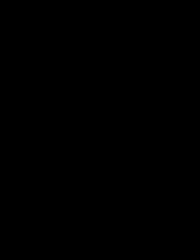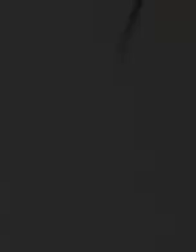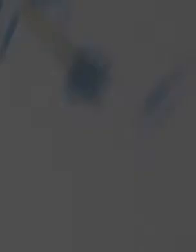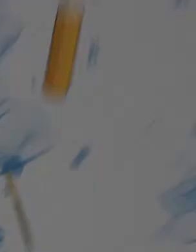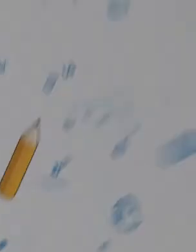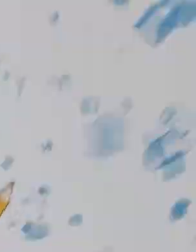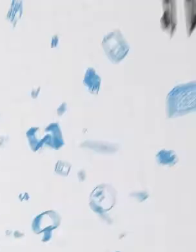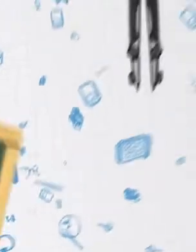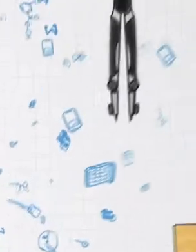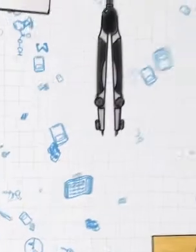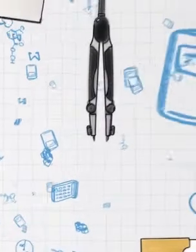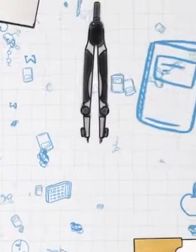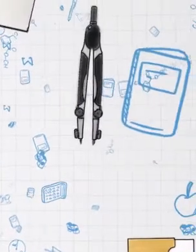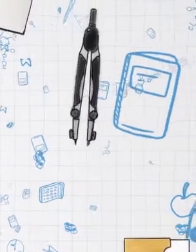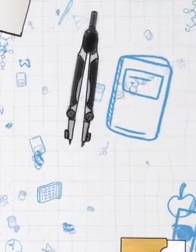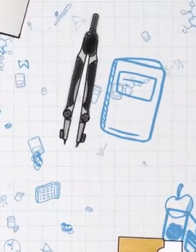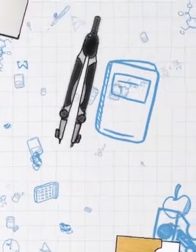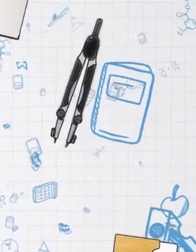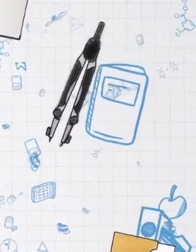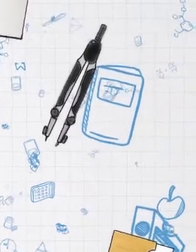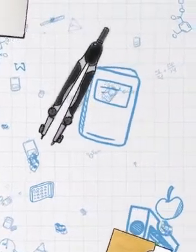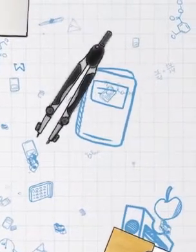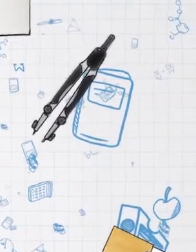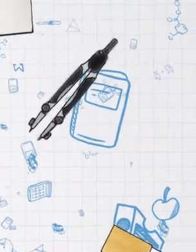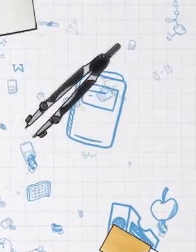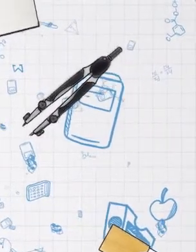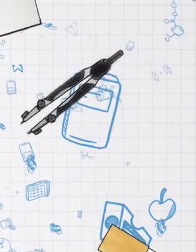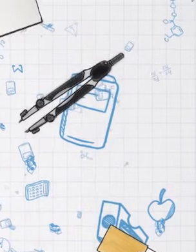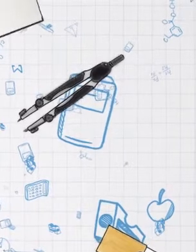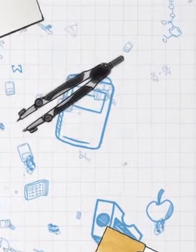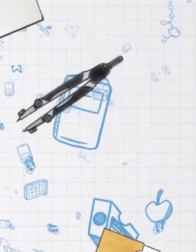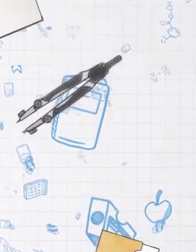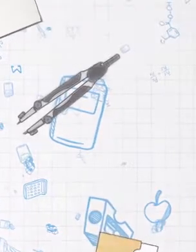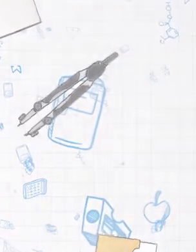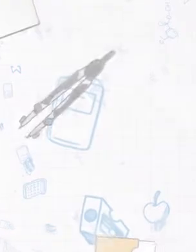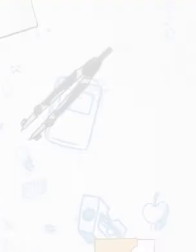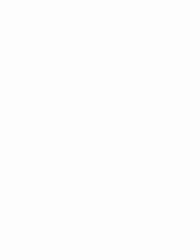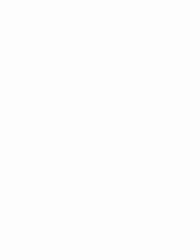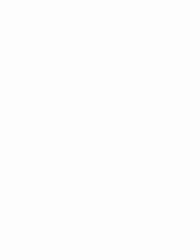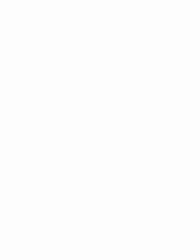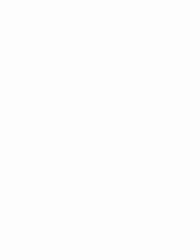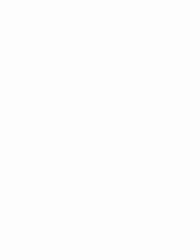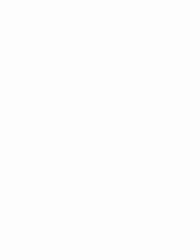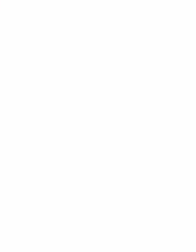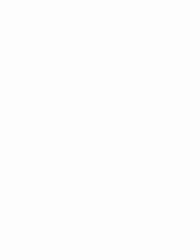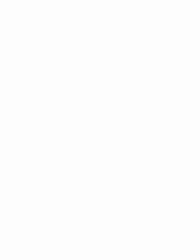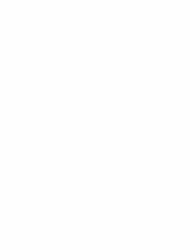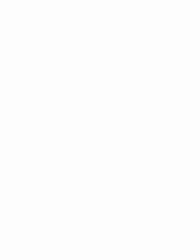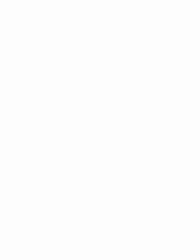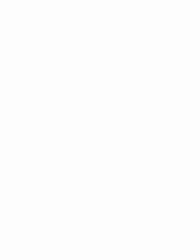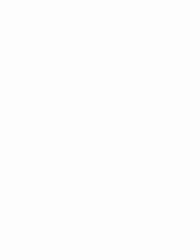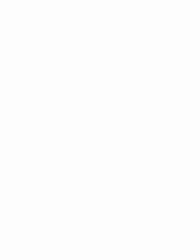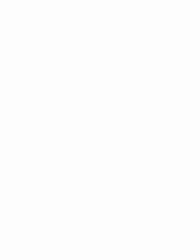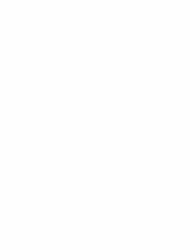to Thursday for pre-primary up until grade 3. The lessons are for listening